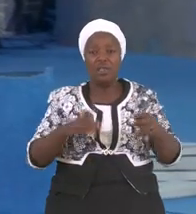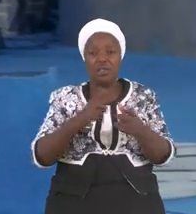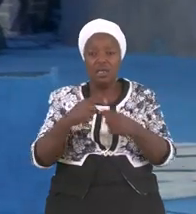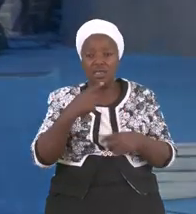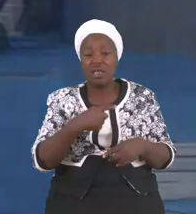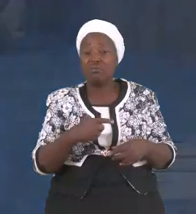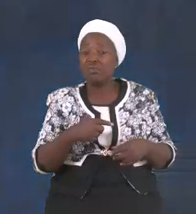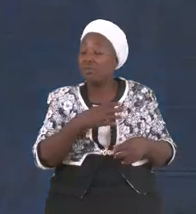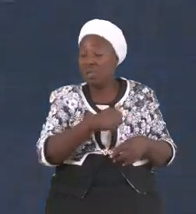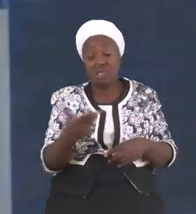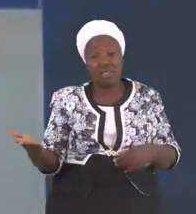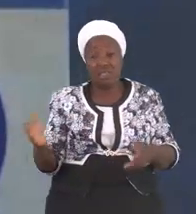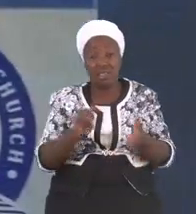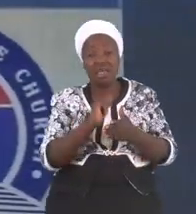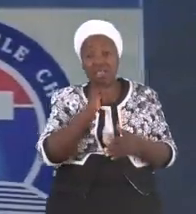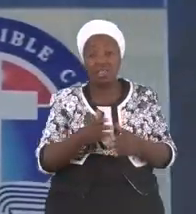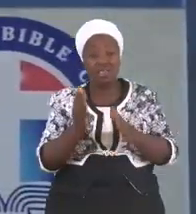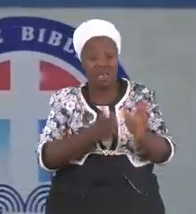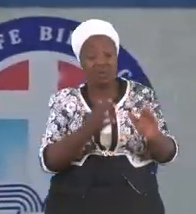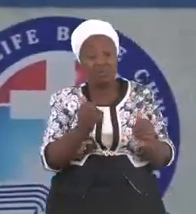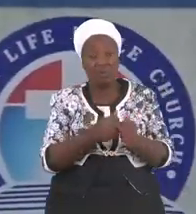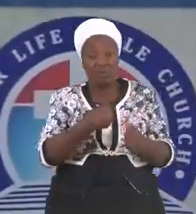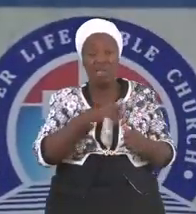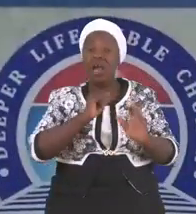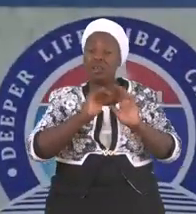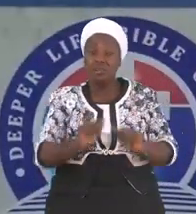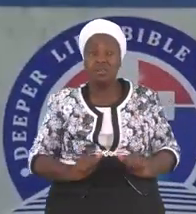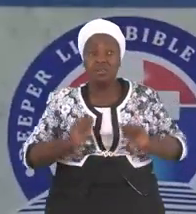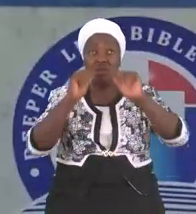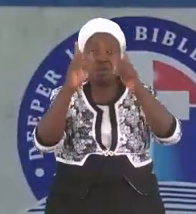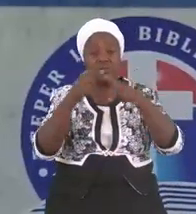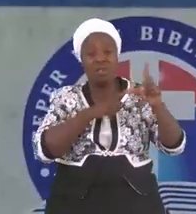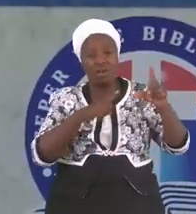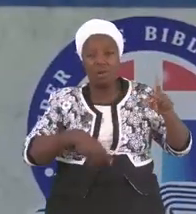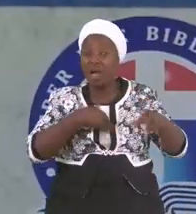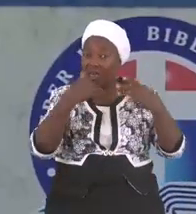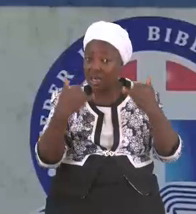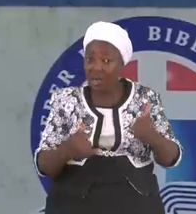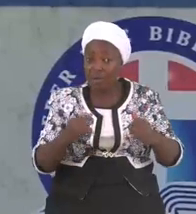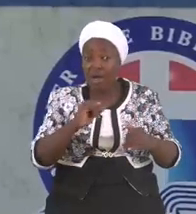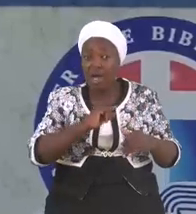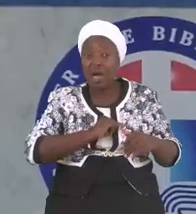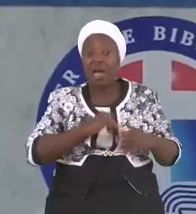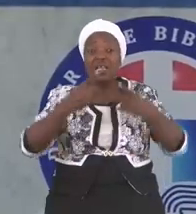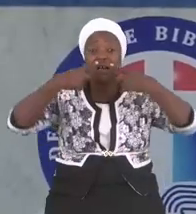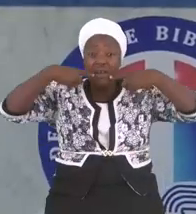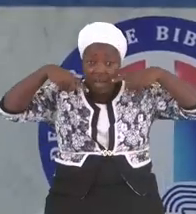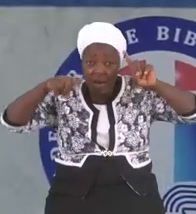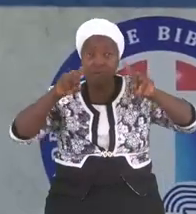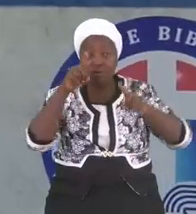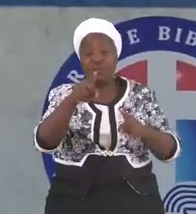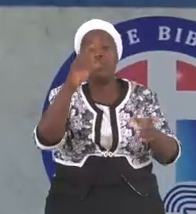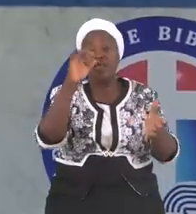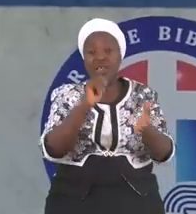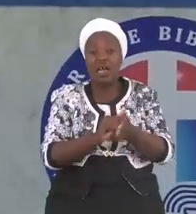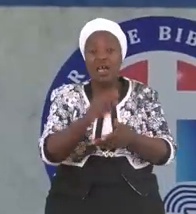whatever is left, I surrender unto the Lord. And now I declare you that you will